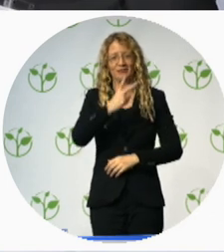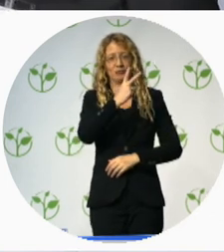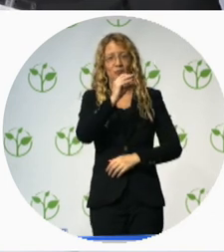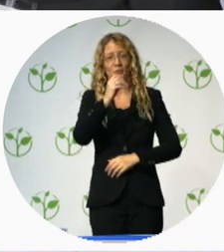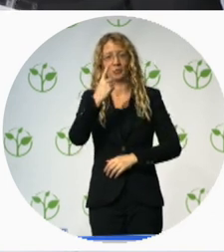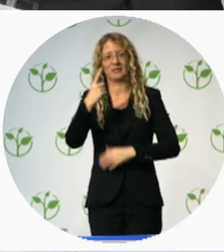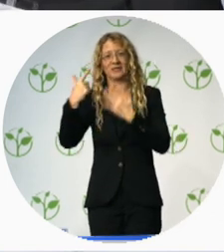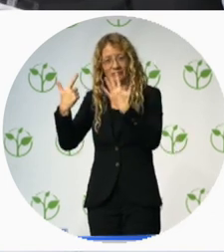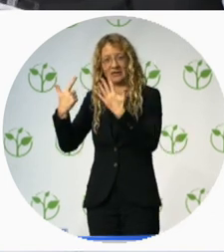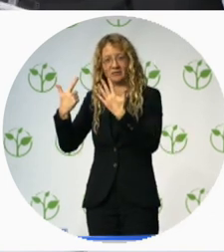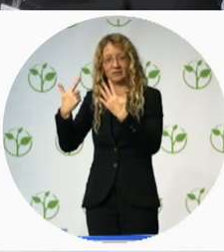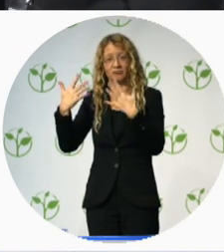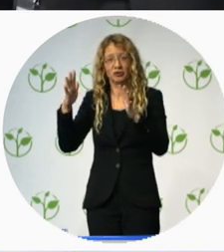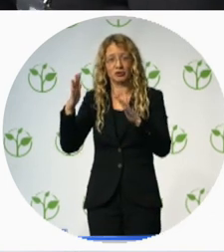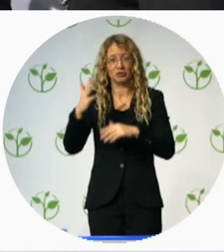use.